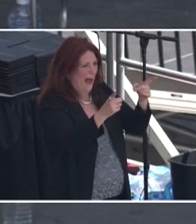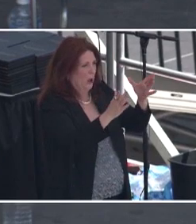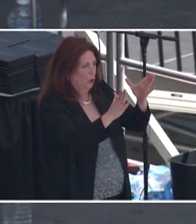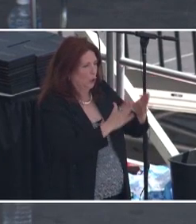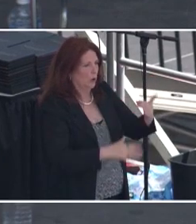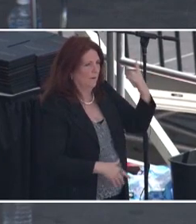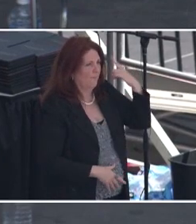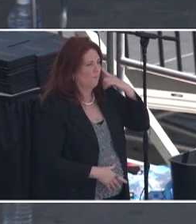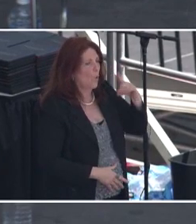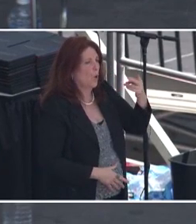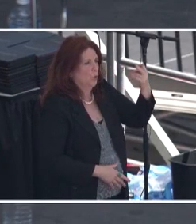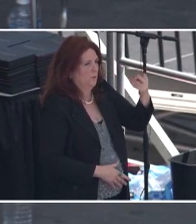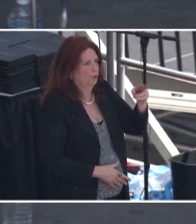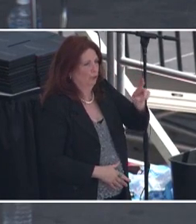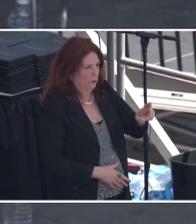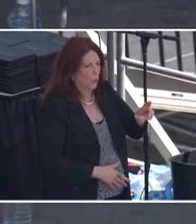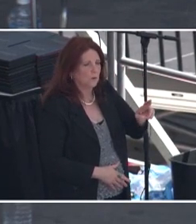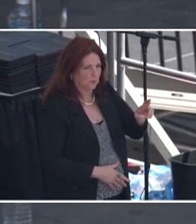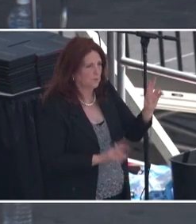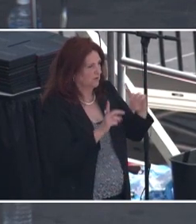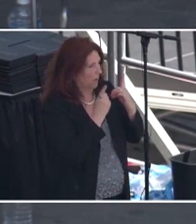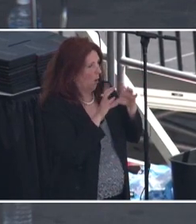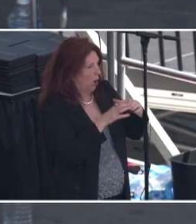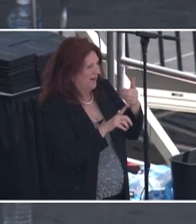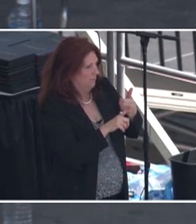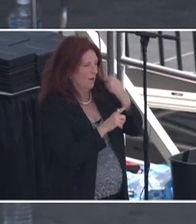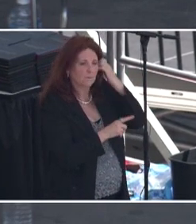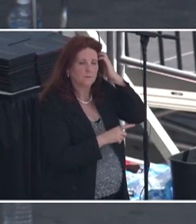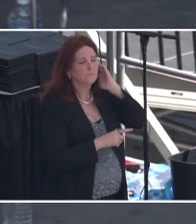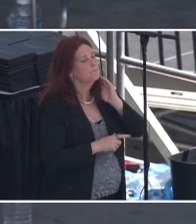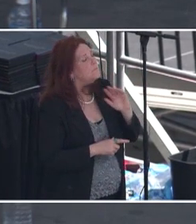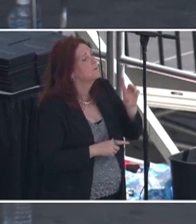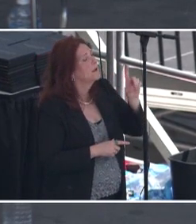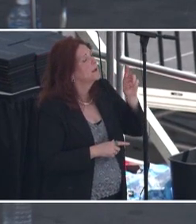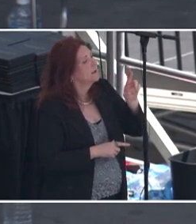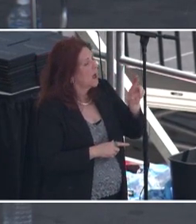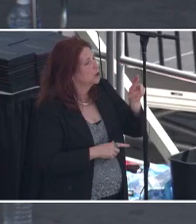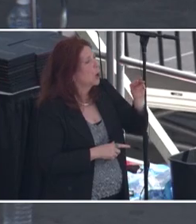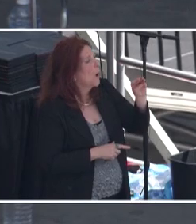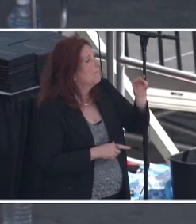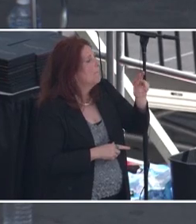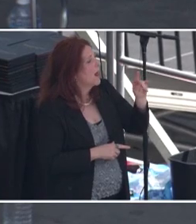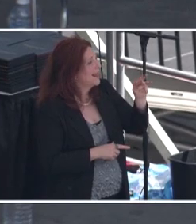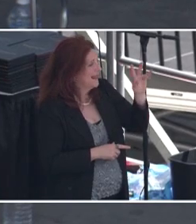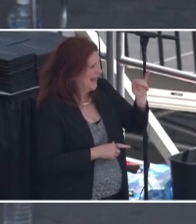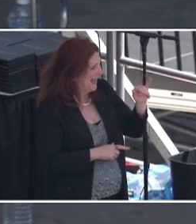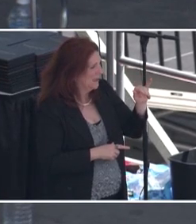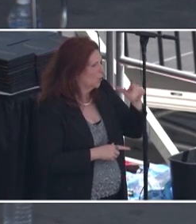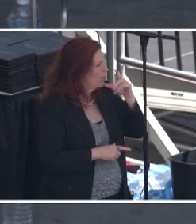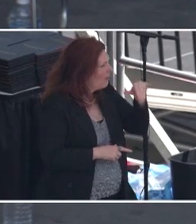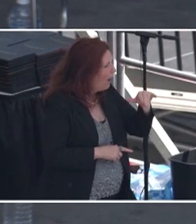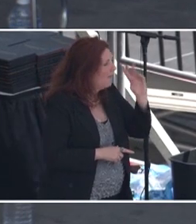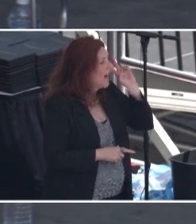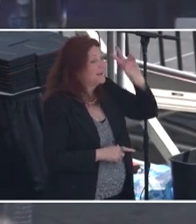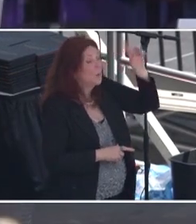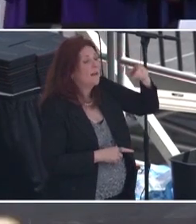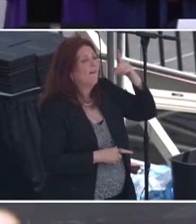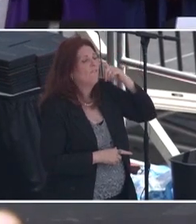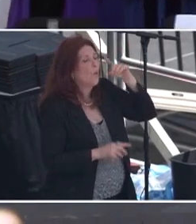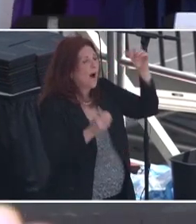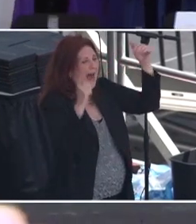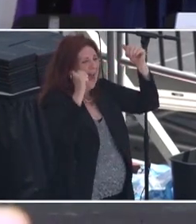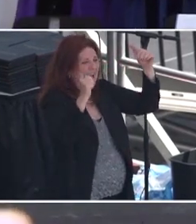of Human Resources. Dr. William Mullaney, Vice President for